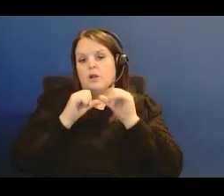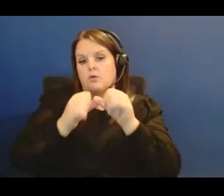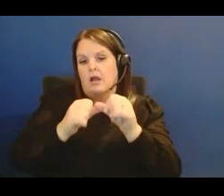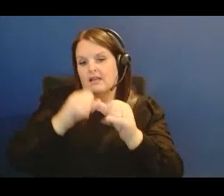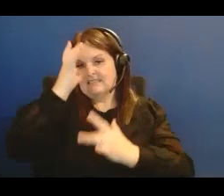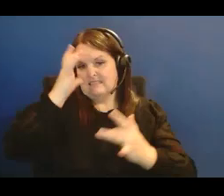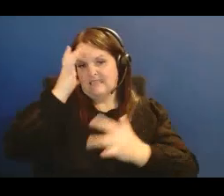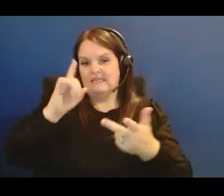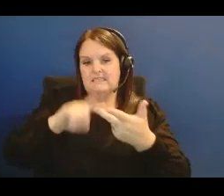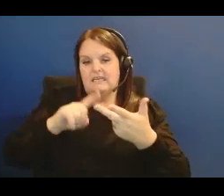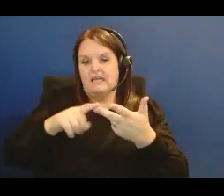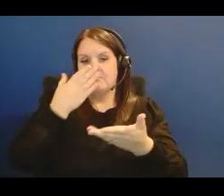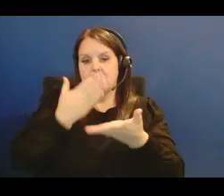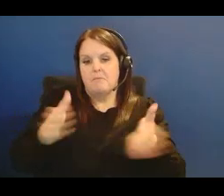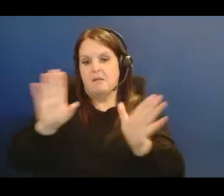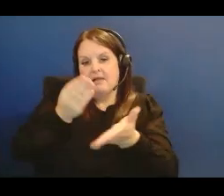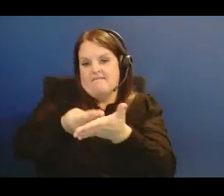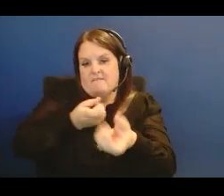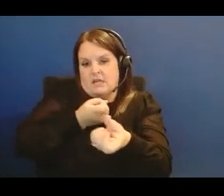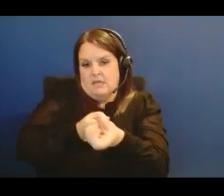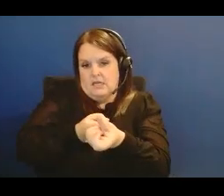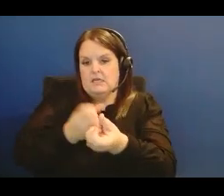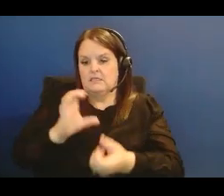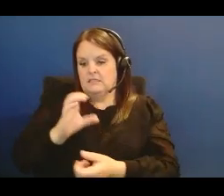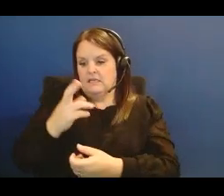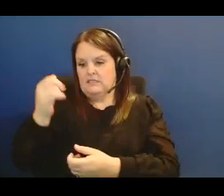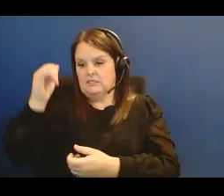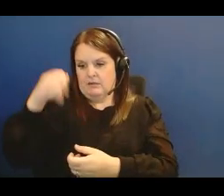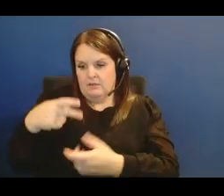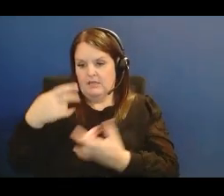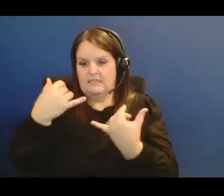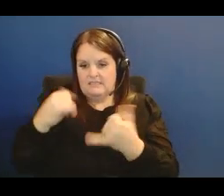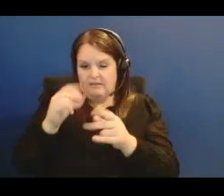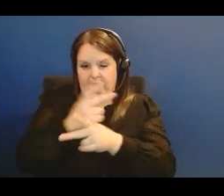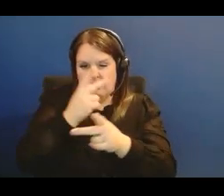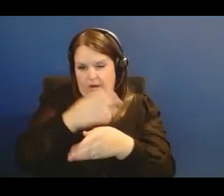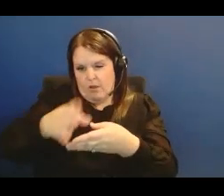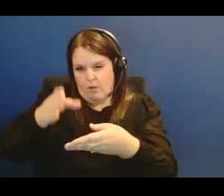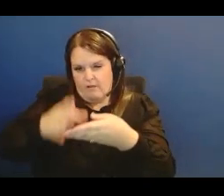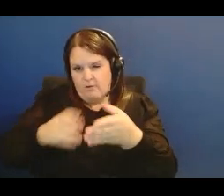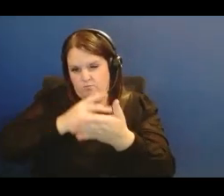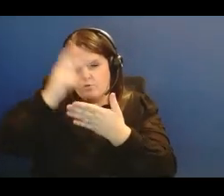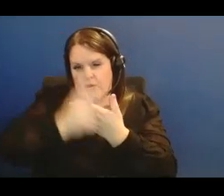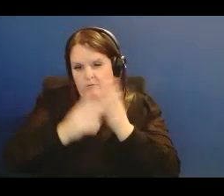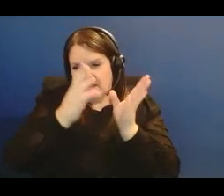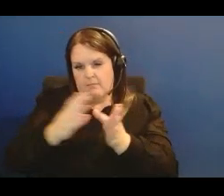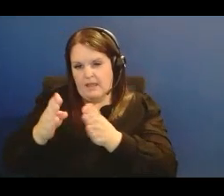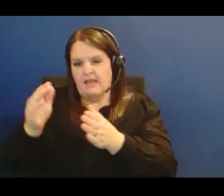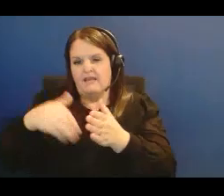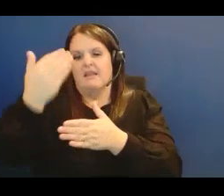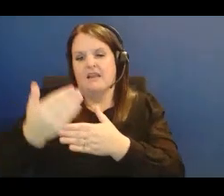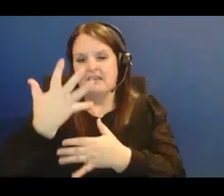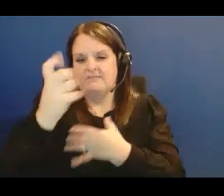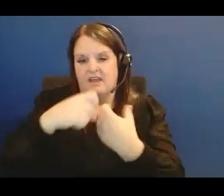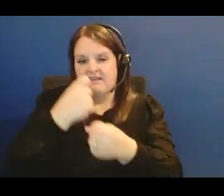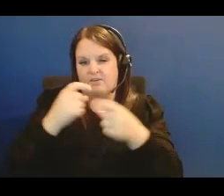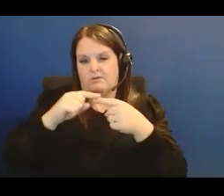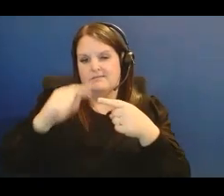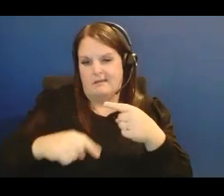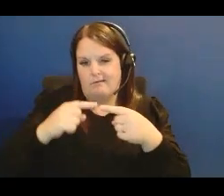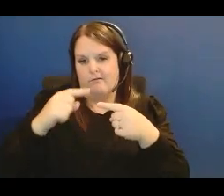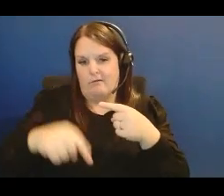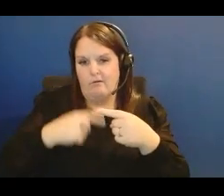The CHIP outcomes build the foundation for programming and planning in the next 5-year cycle. The lead entities